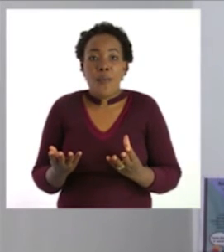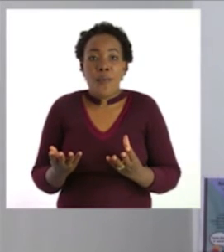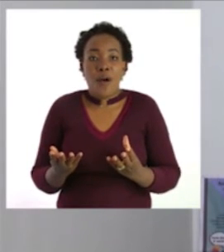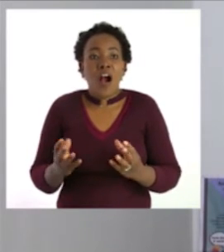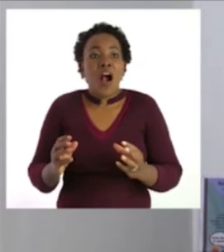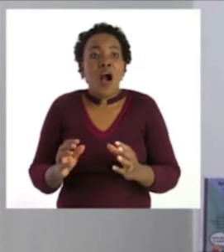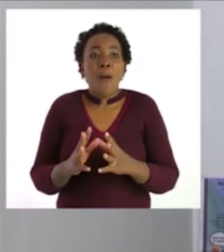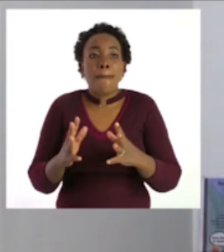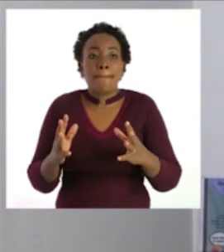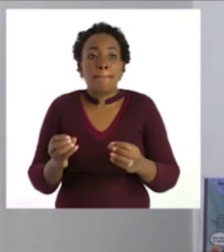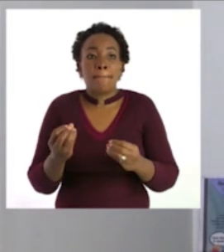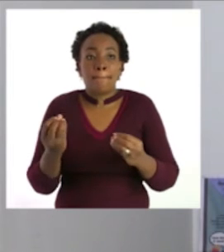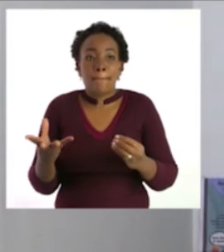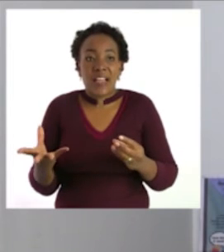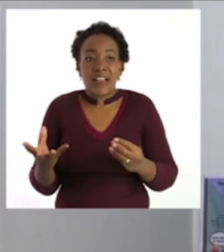many